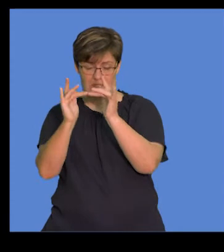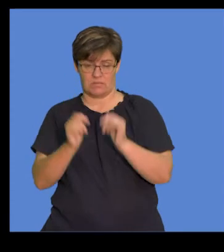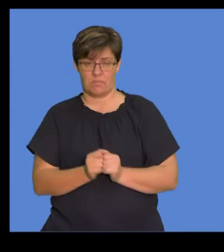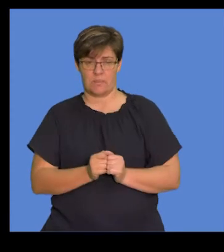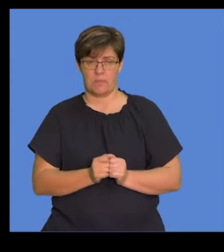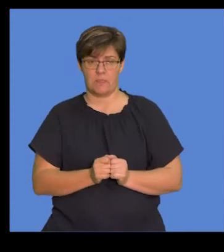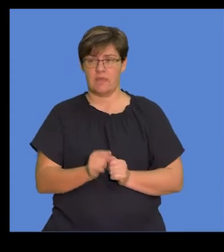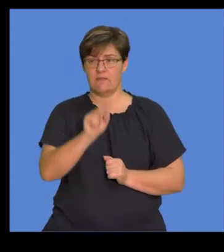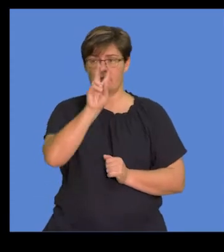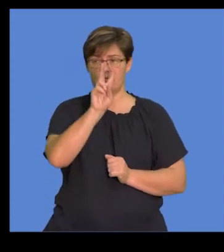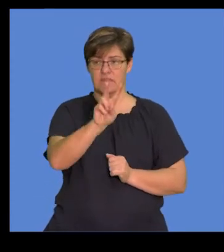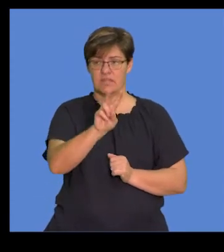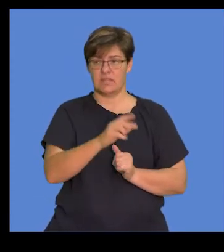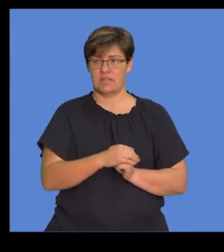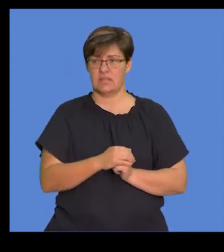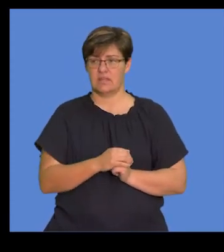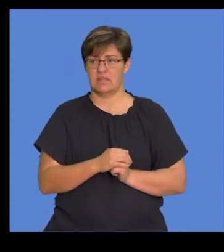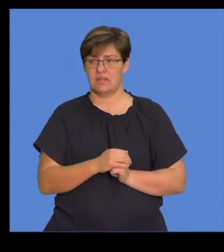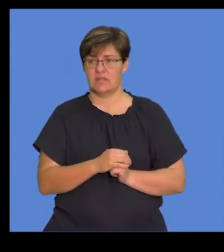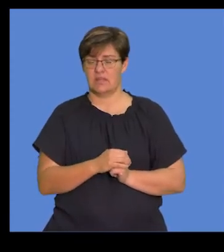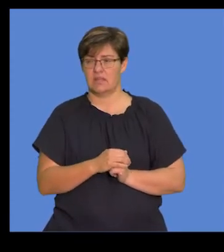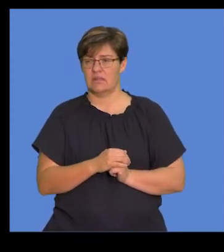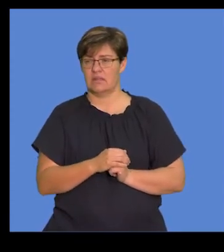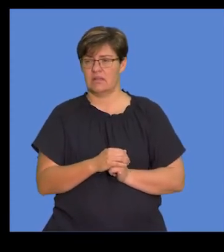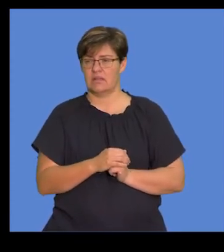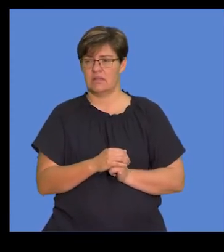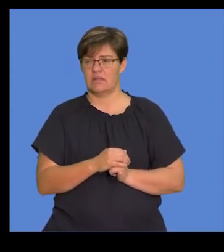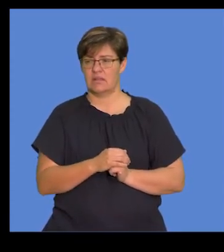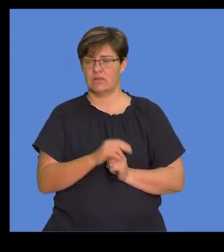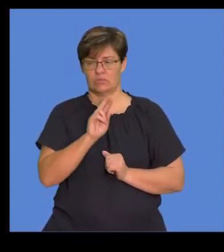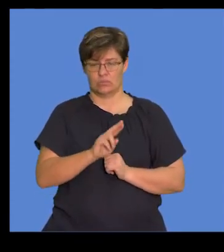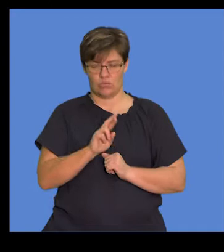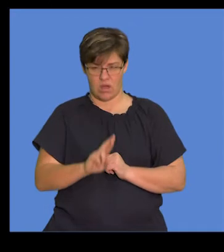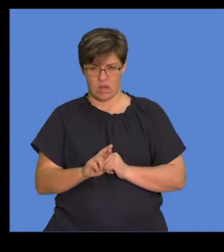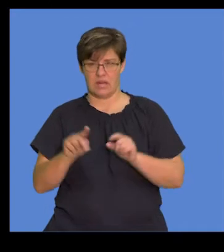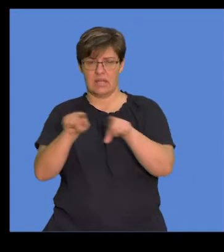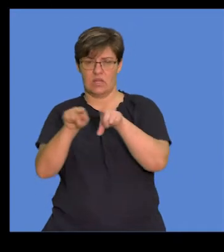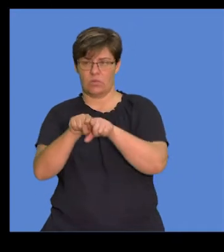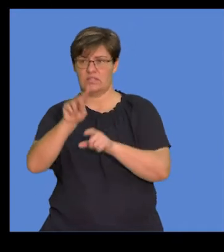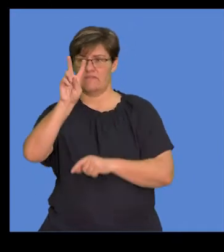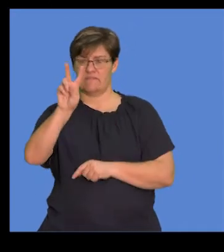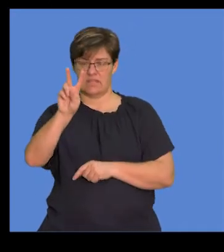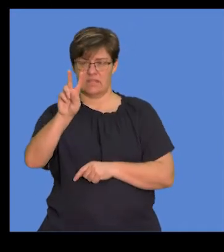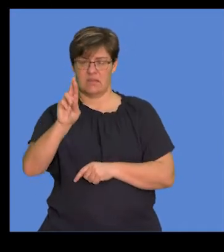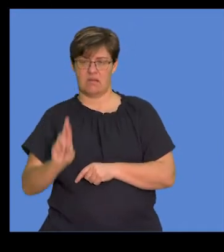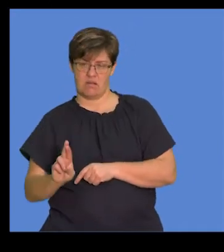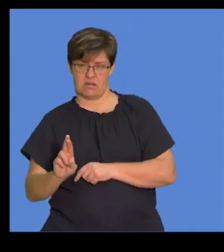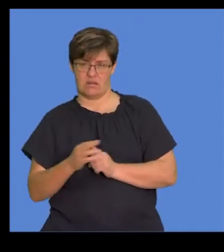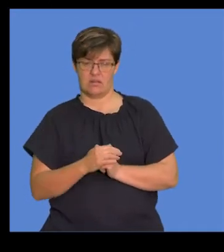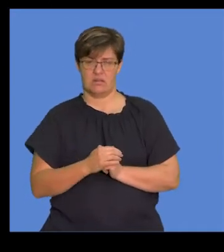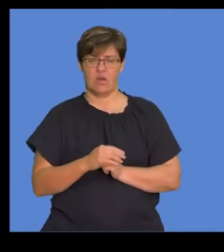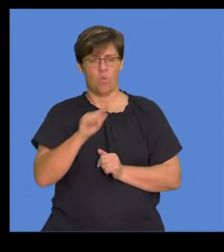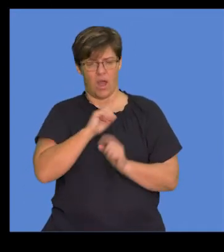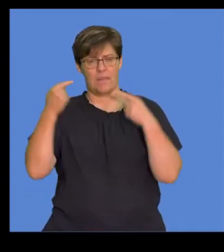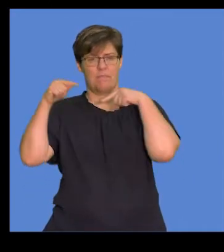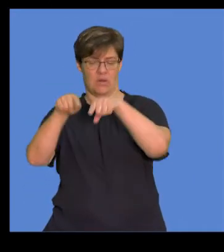in parallel. So V across 2R is equals to V across R, okay, because it's a